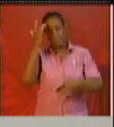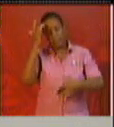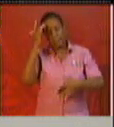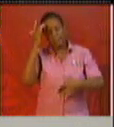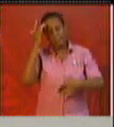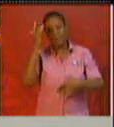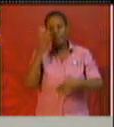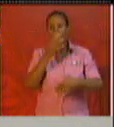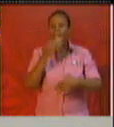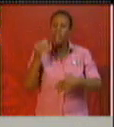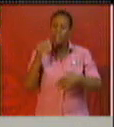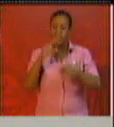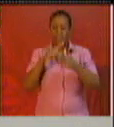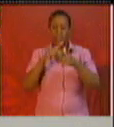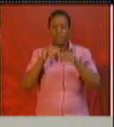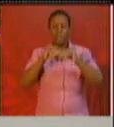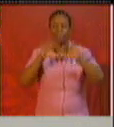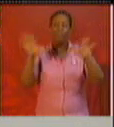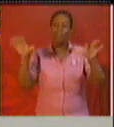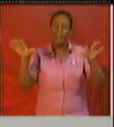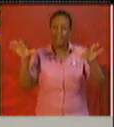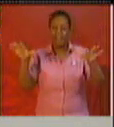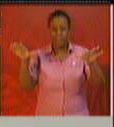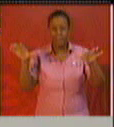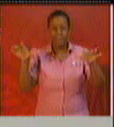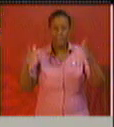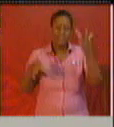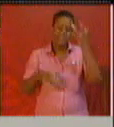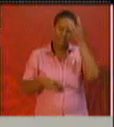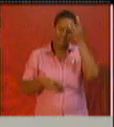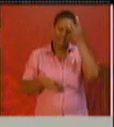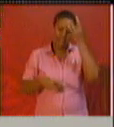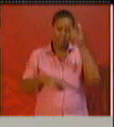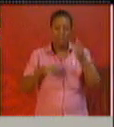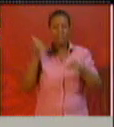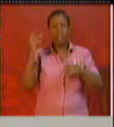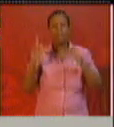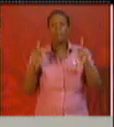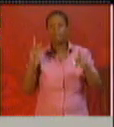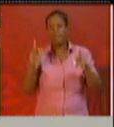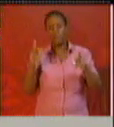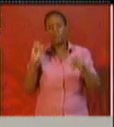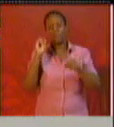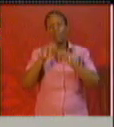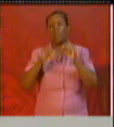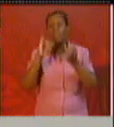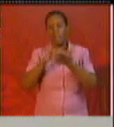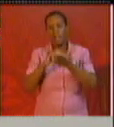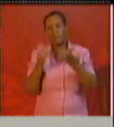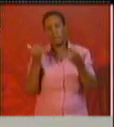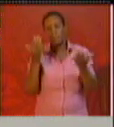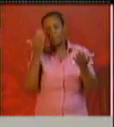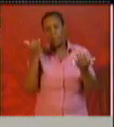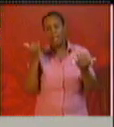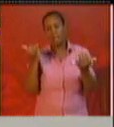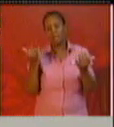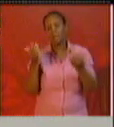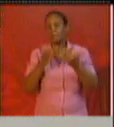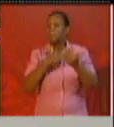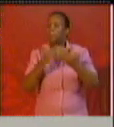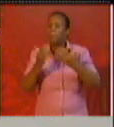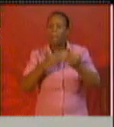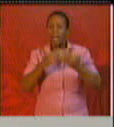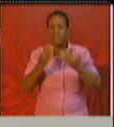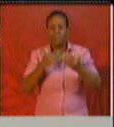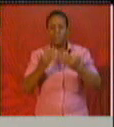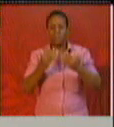other people becomes reduced. So the strategy, even with smaller numbers of vaccines relative to the population, is still targeted in such a